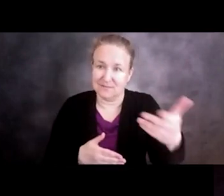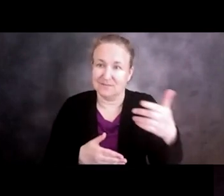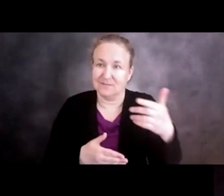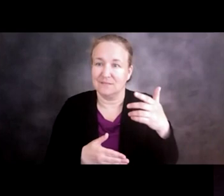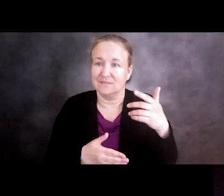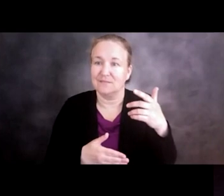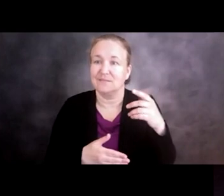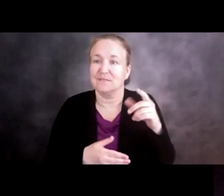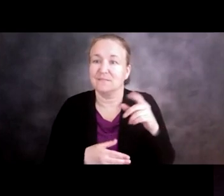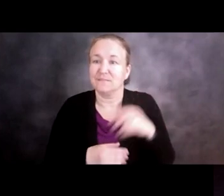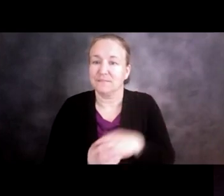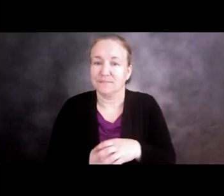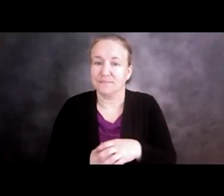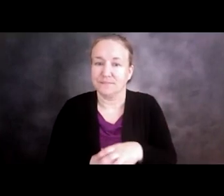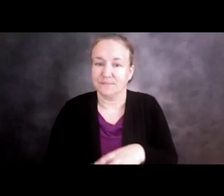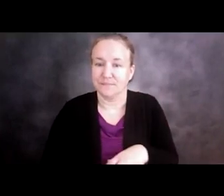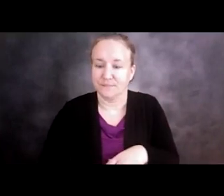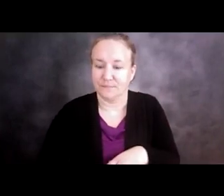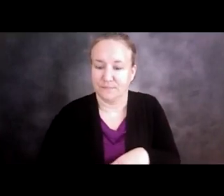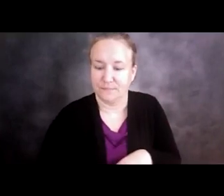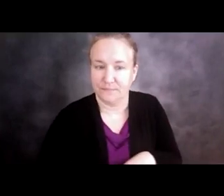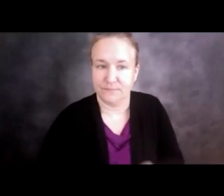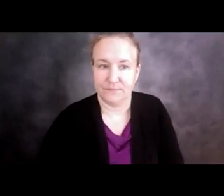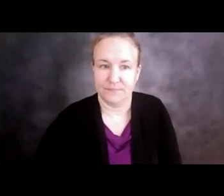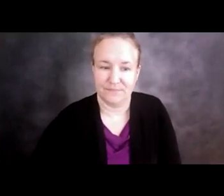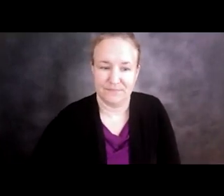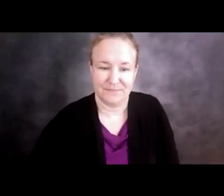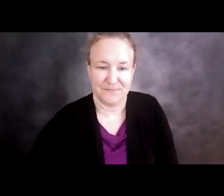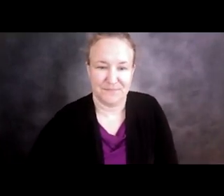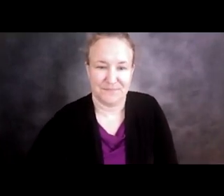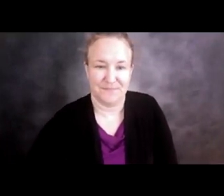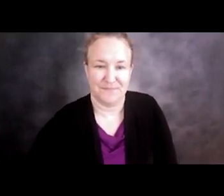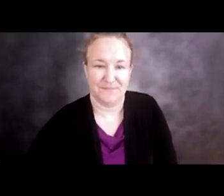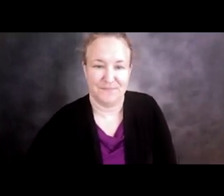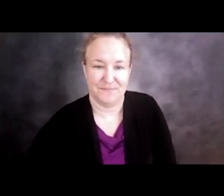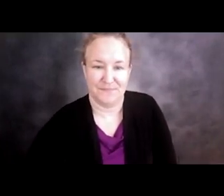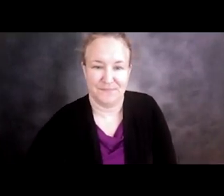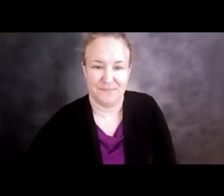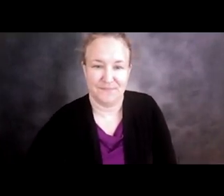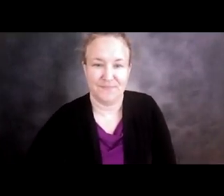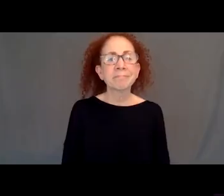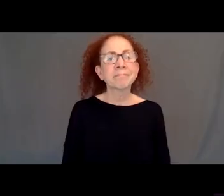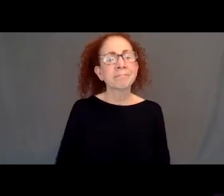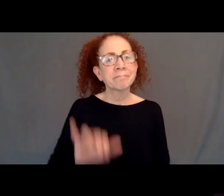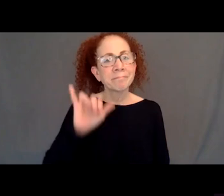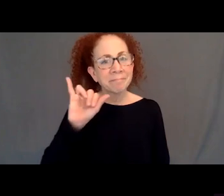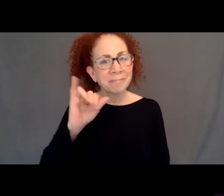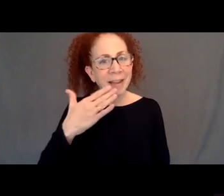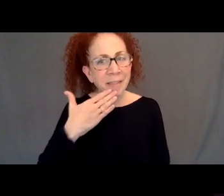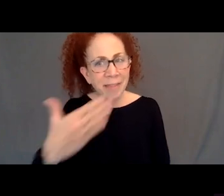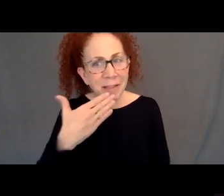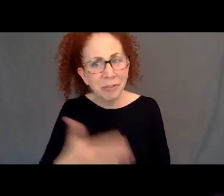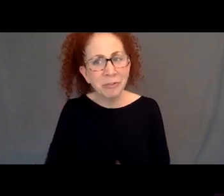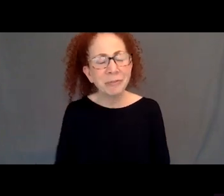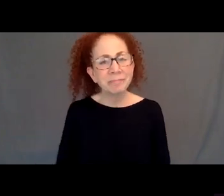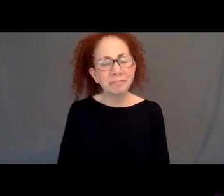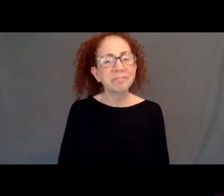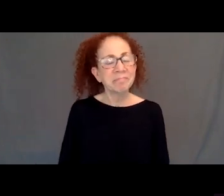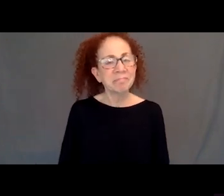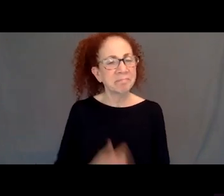Yeah, thanks, Jasmine. I think like you, dance